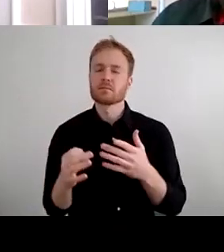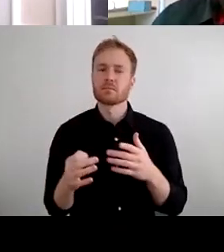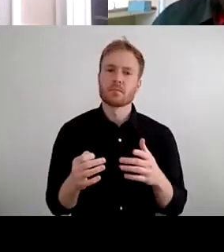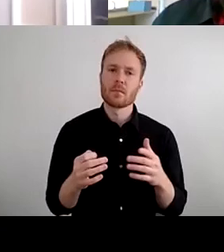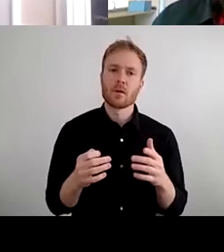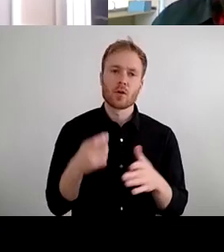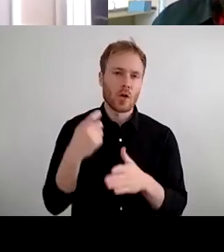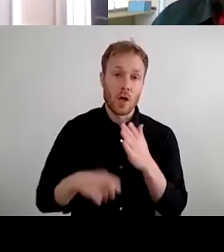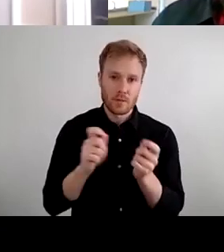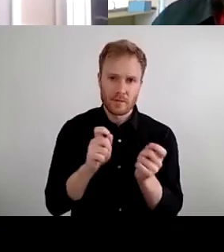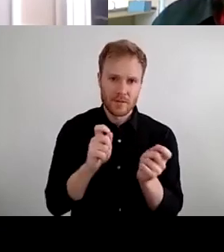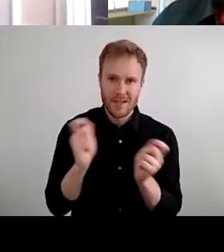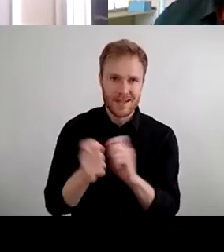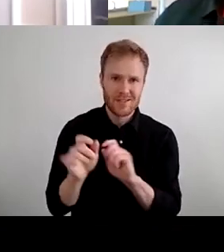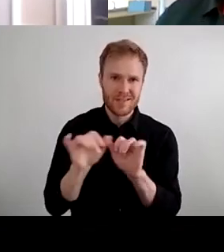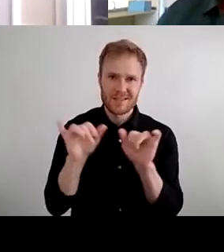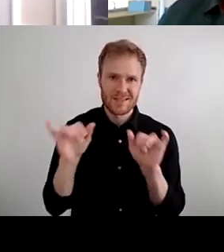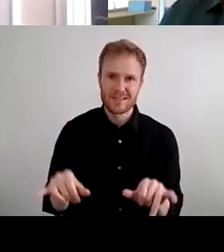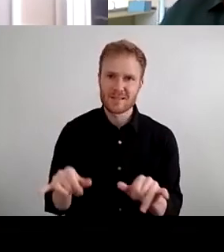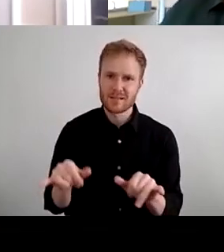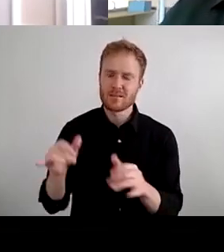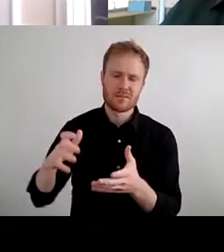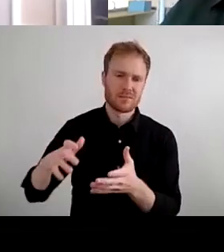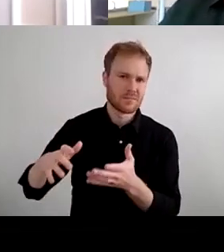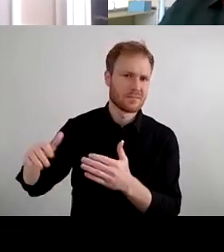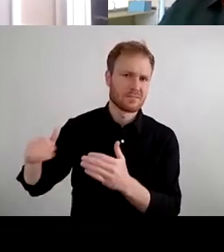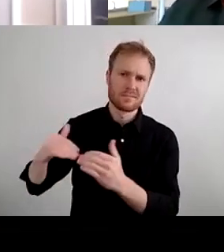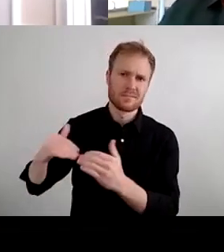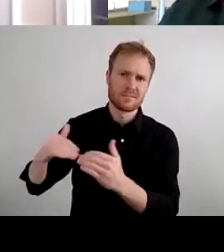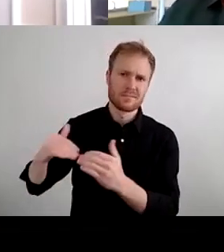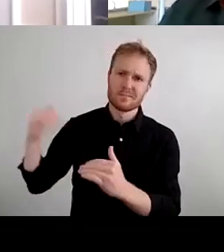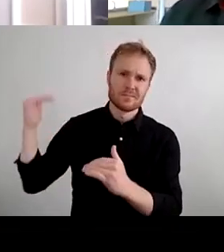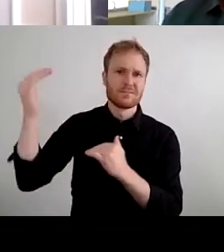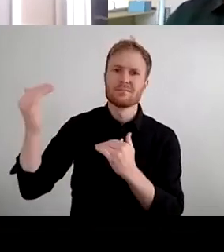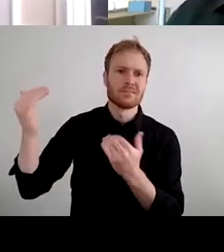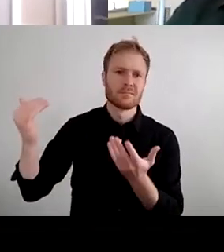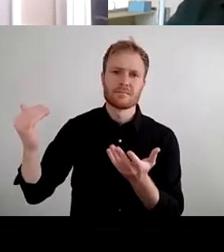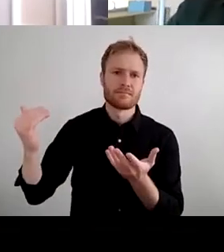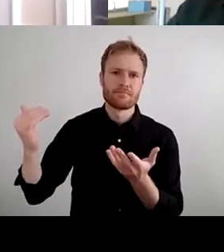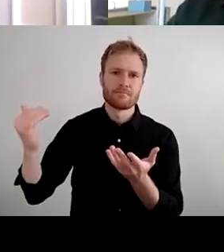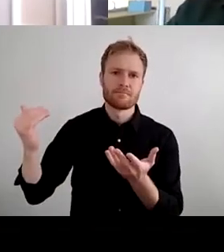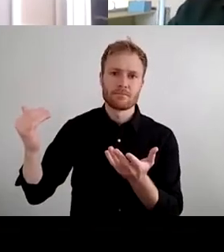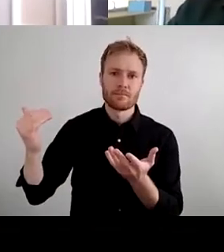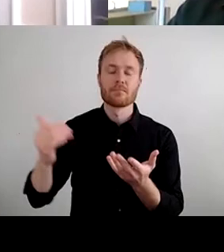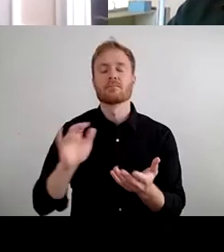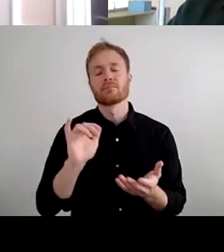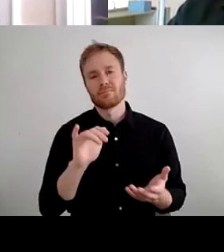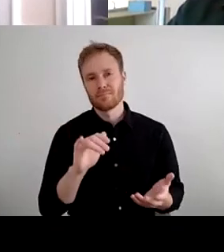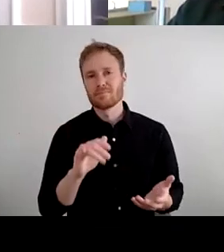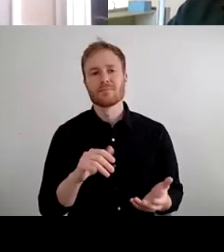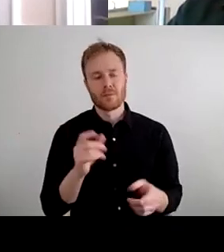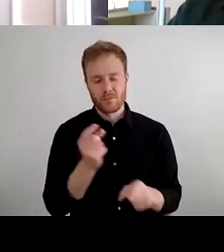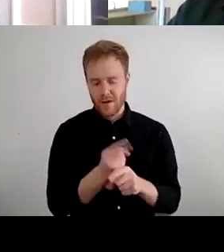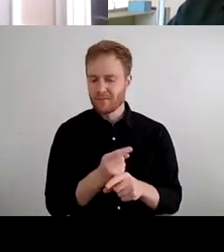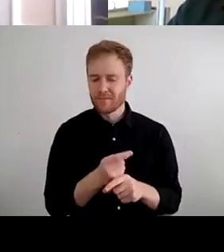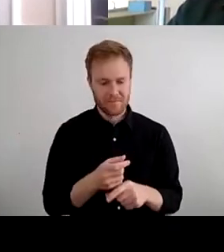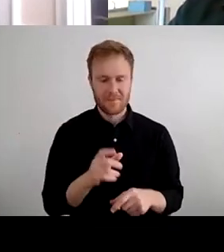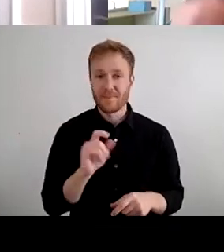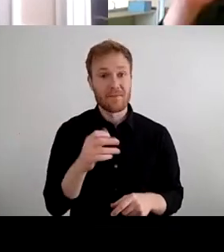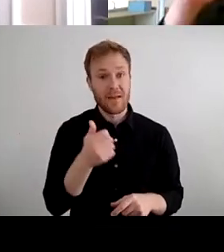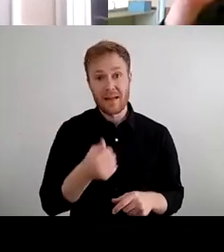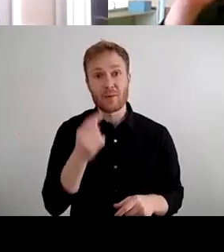changing systems would it's much bigger. Outweigh that. God knows so if anyone's ever switched softwares. Got mm-hmm. it. Yeah,